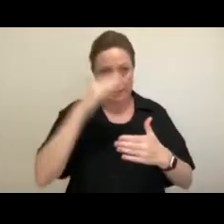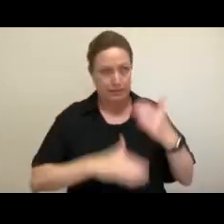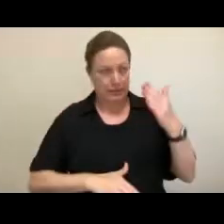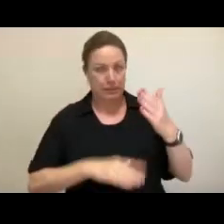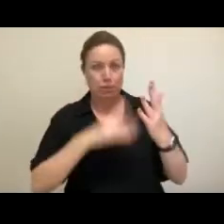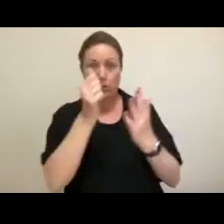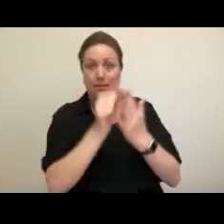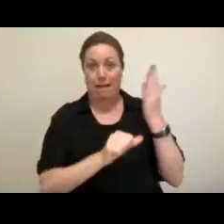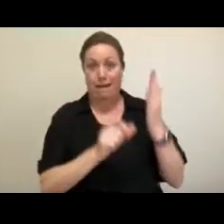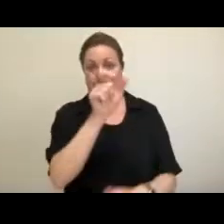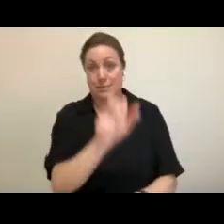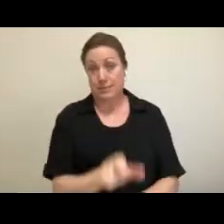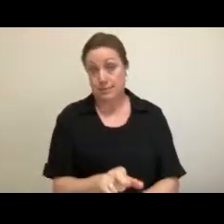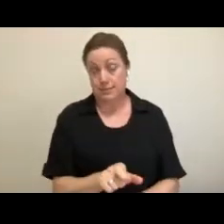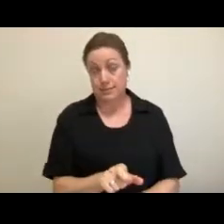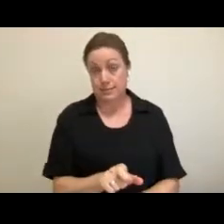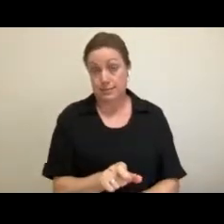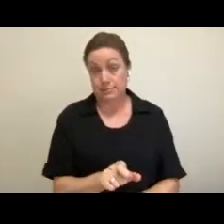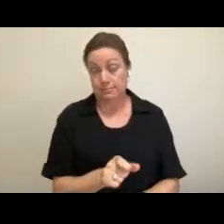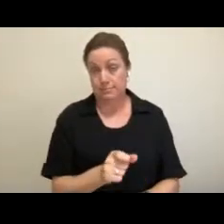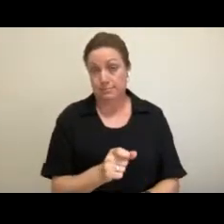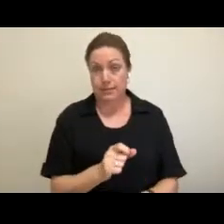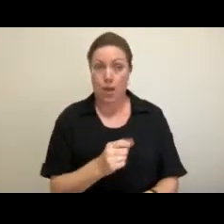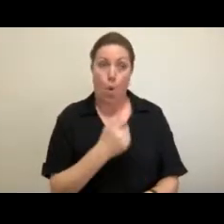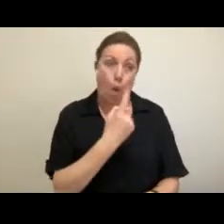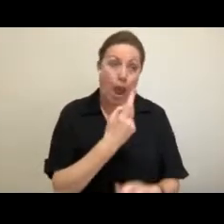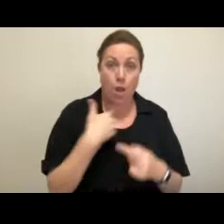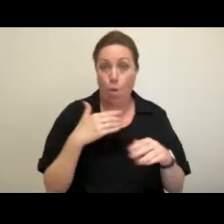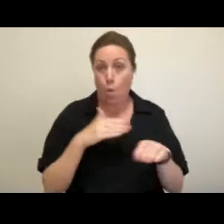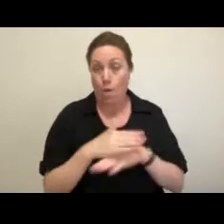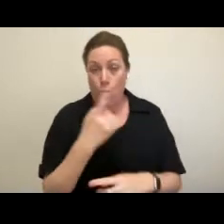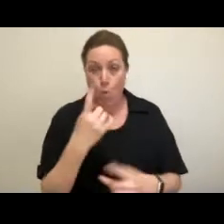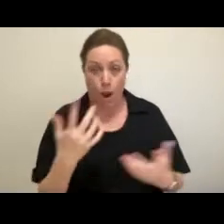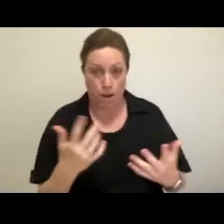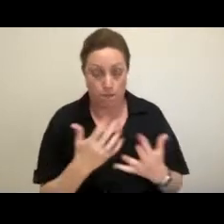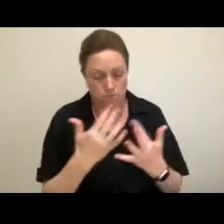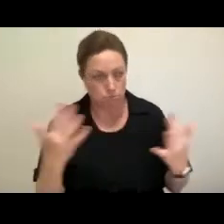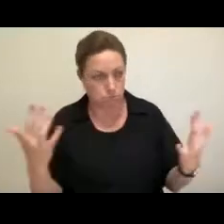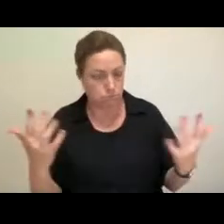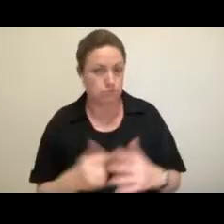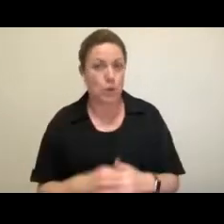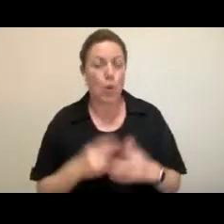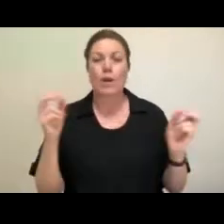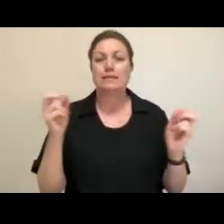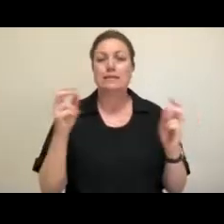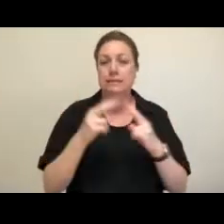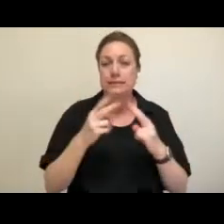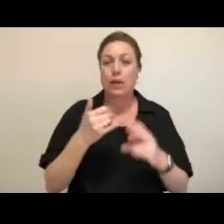artists and Sydney Basin Aboriginal artist or artists.